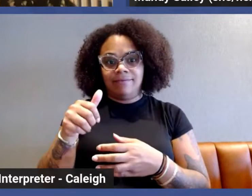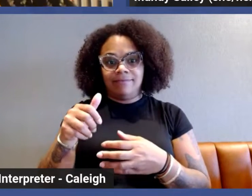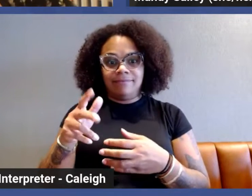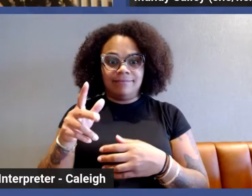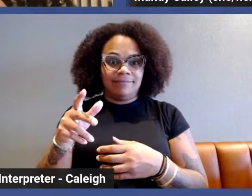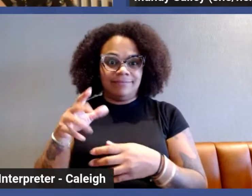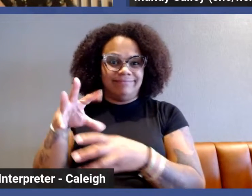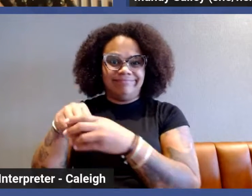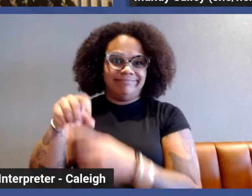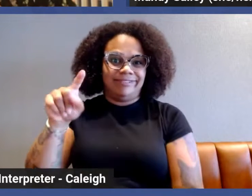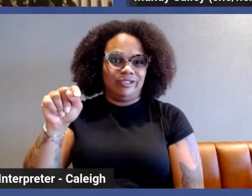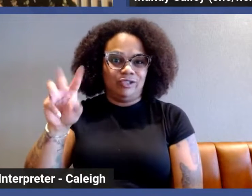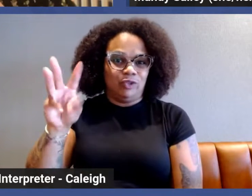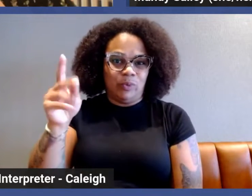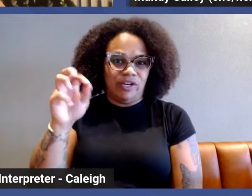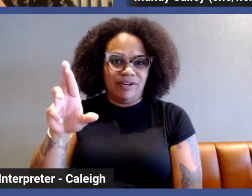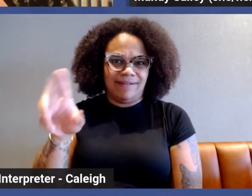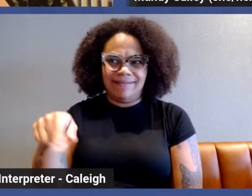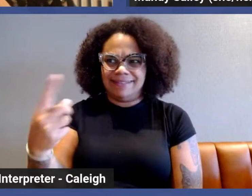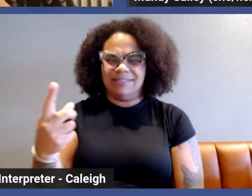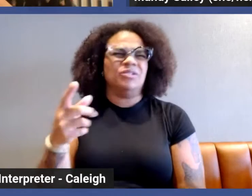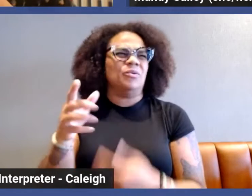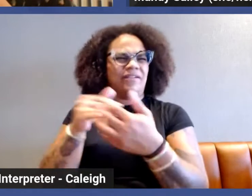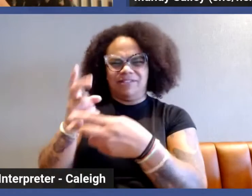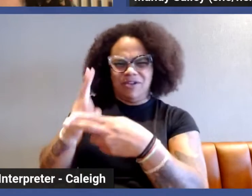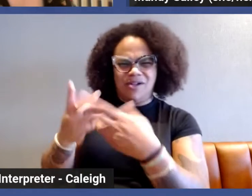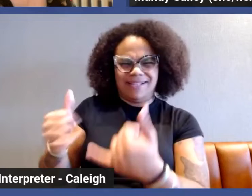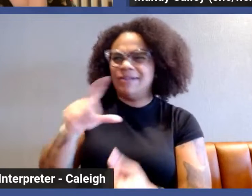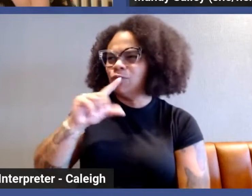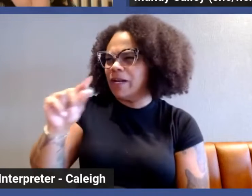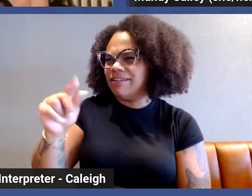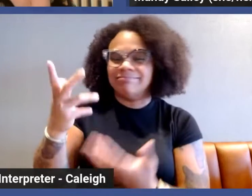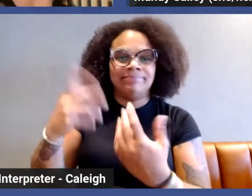really on, or whatever we call it now. But